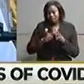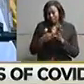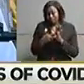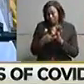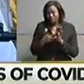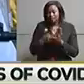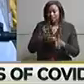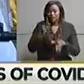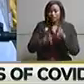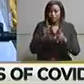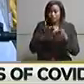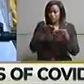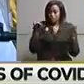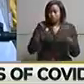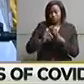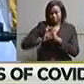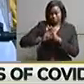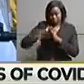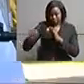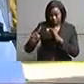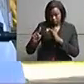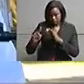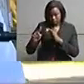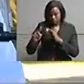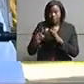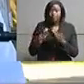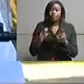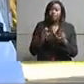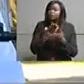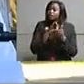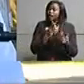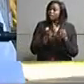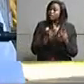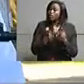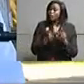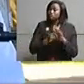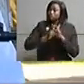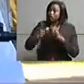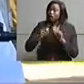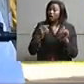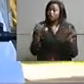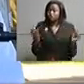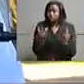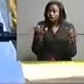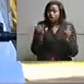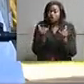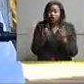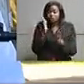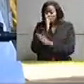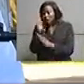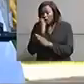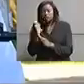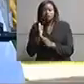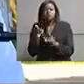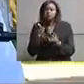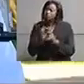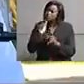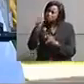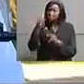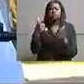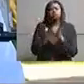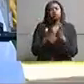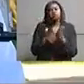the people who escape and try to hide are endangering themselves